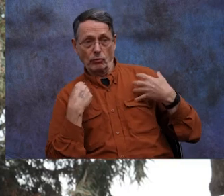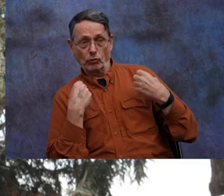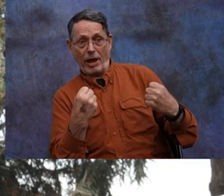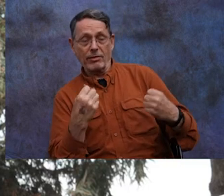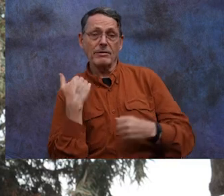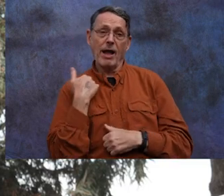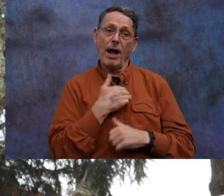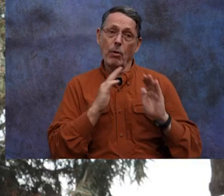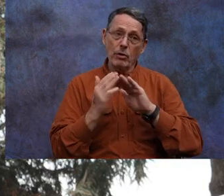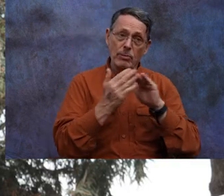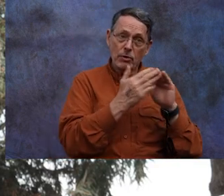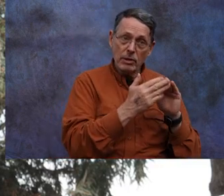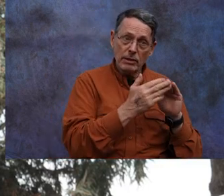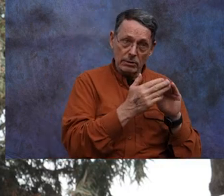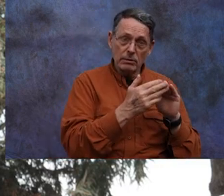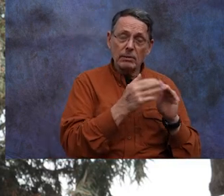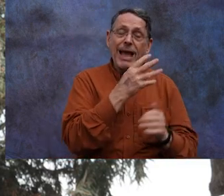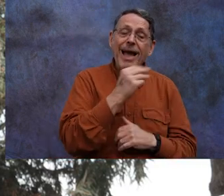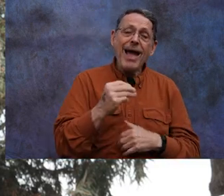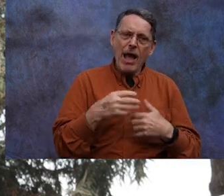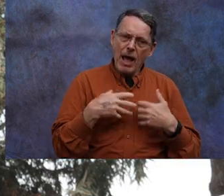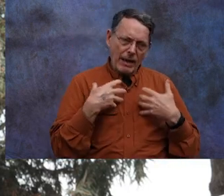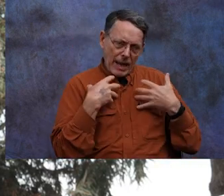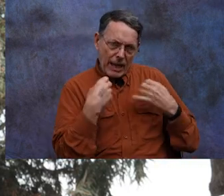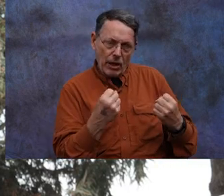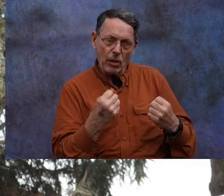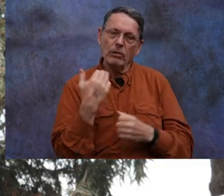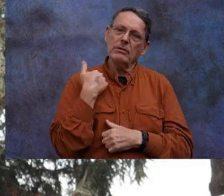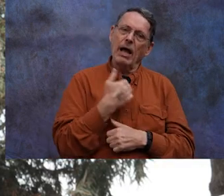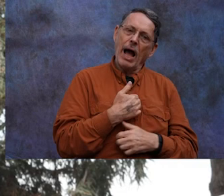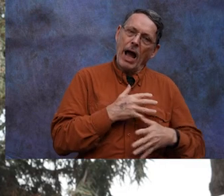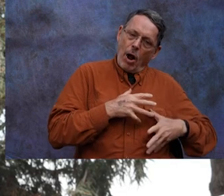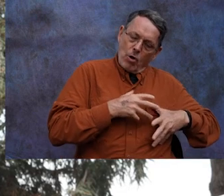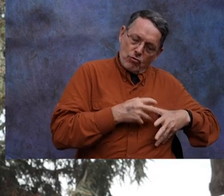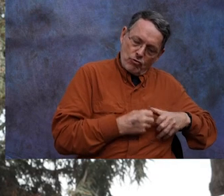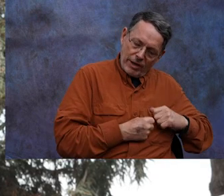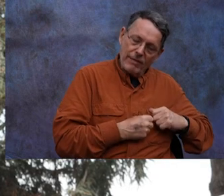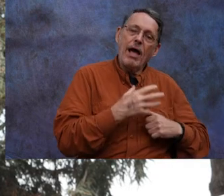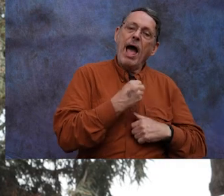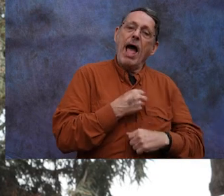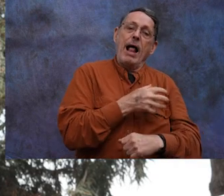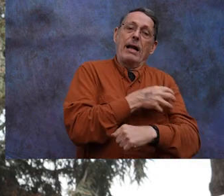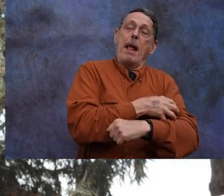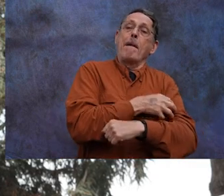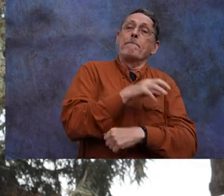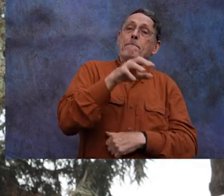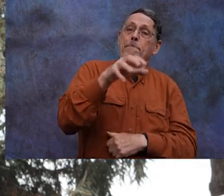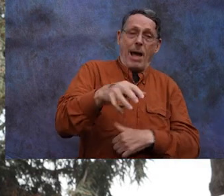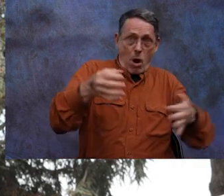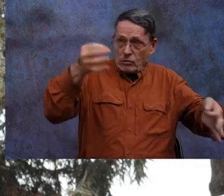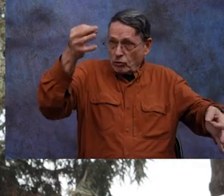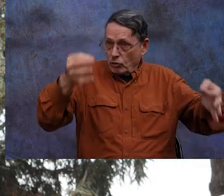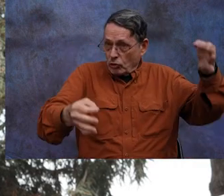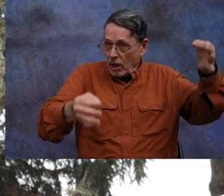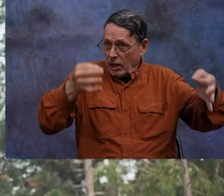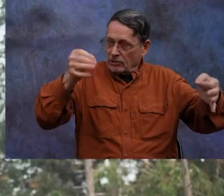our communities, heals our griefs, and empowers